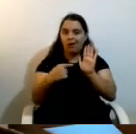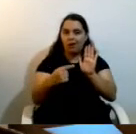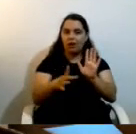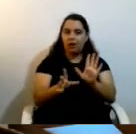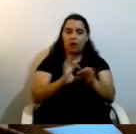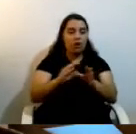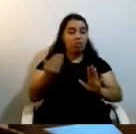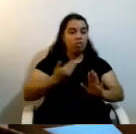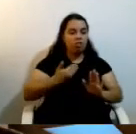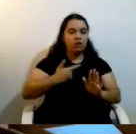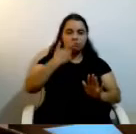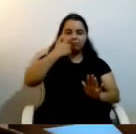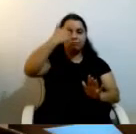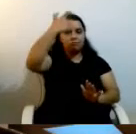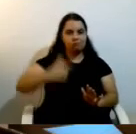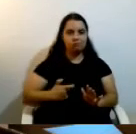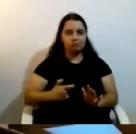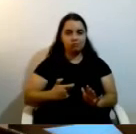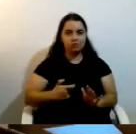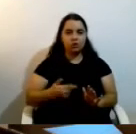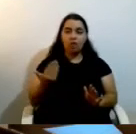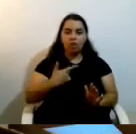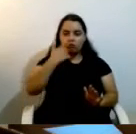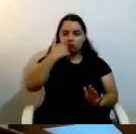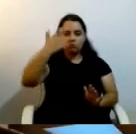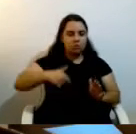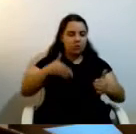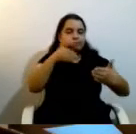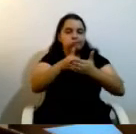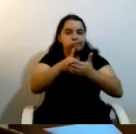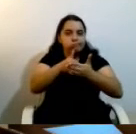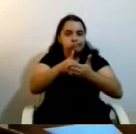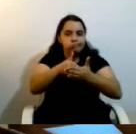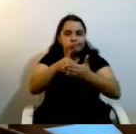Human rights are not restricted to certain ages.